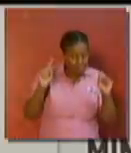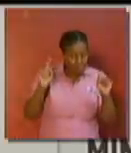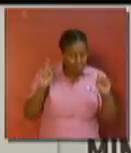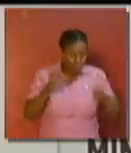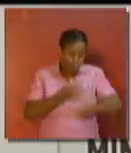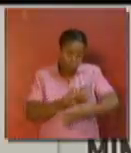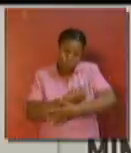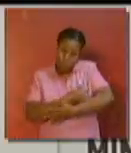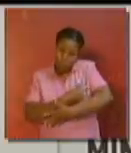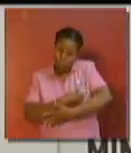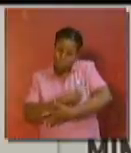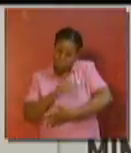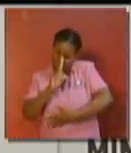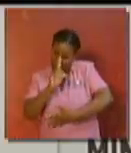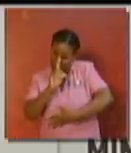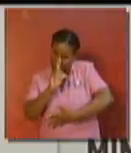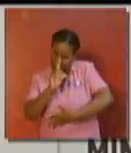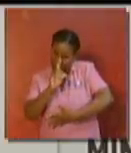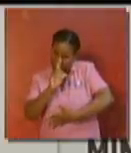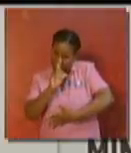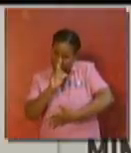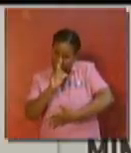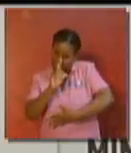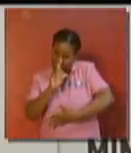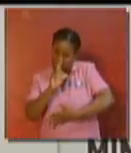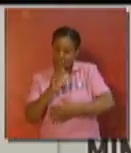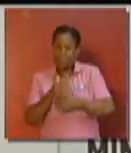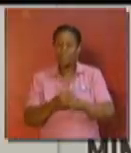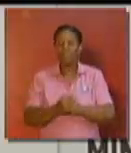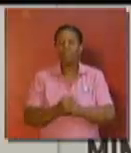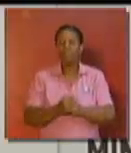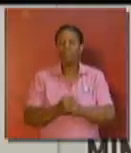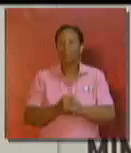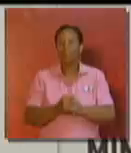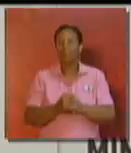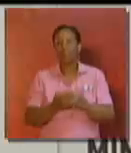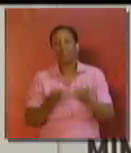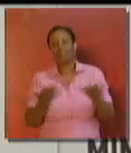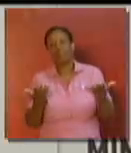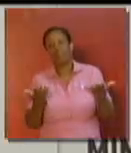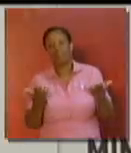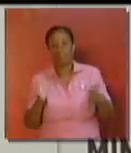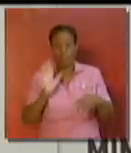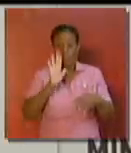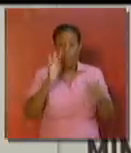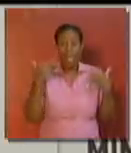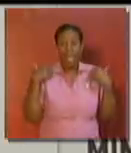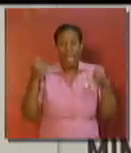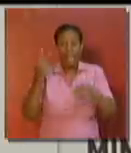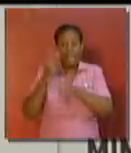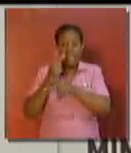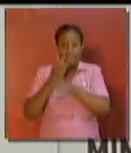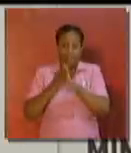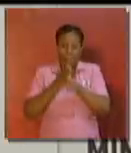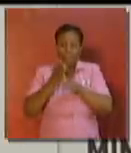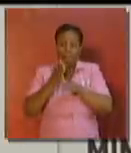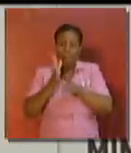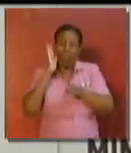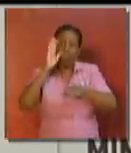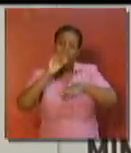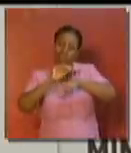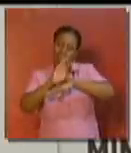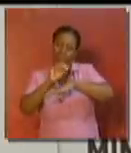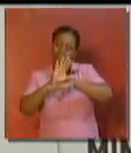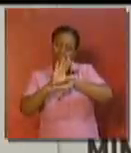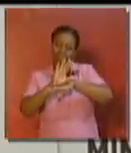baby? So, of course, your healthcare professional will guide you. But you can breastfeed and you can care for your baby once you are